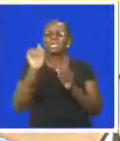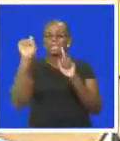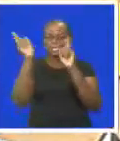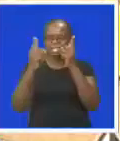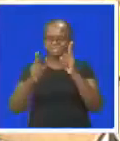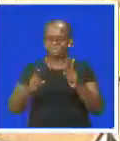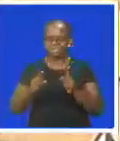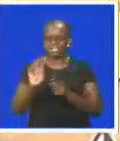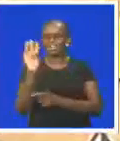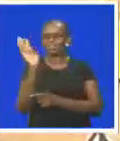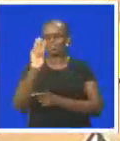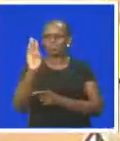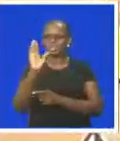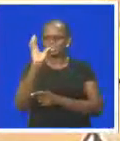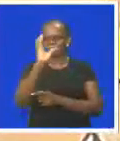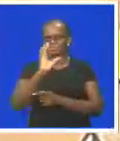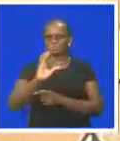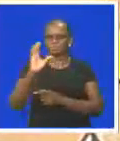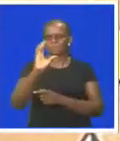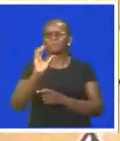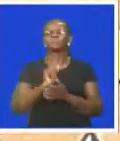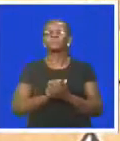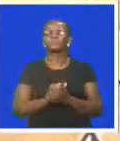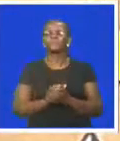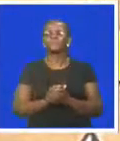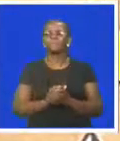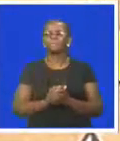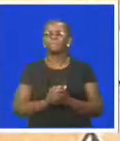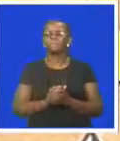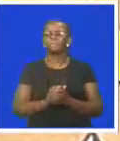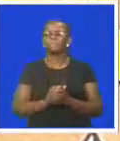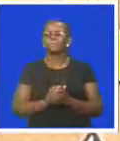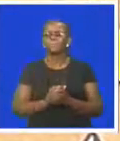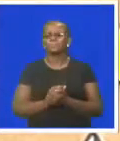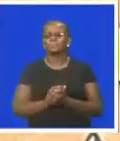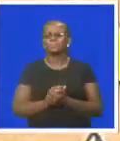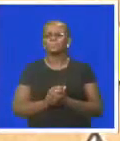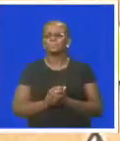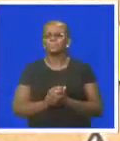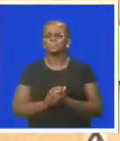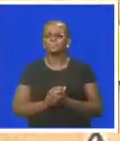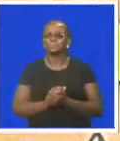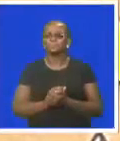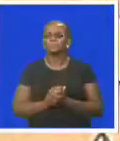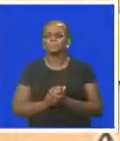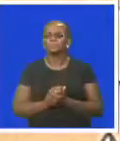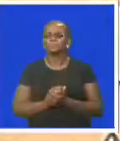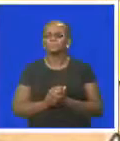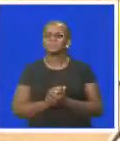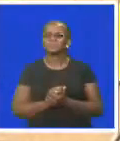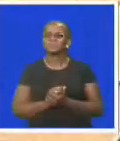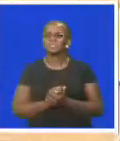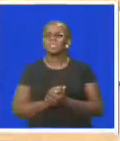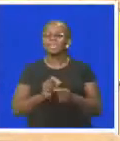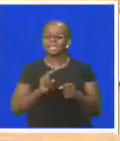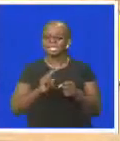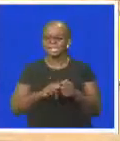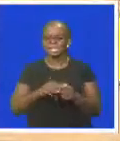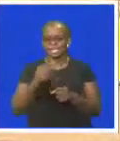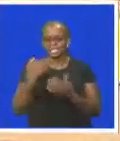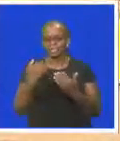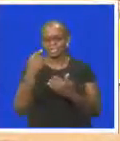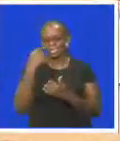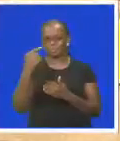gray and white in color. So today it is a cloudy day. As we have said, we are looking through our